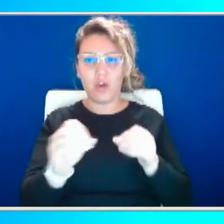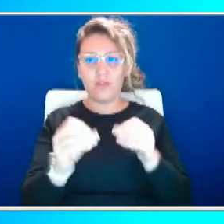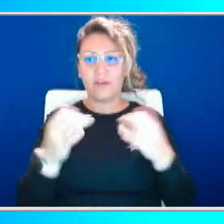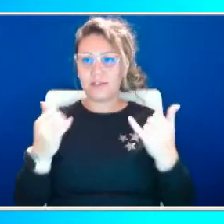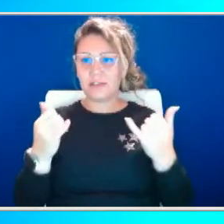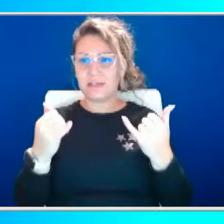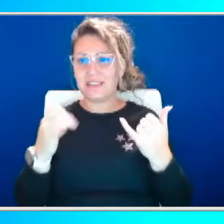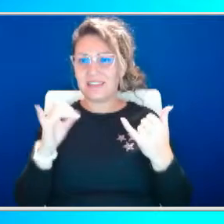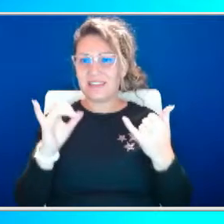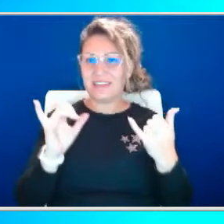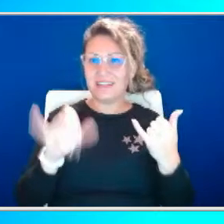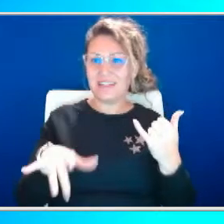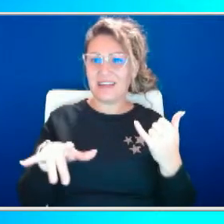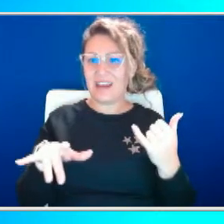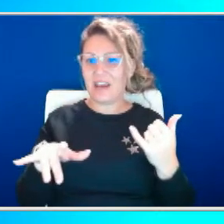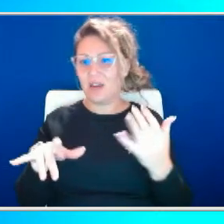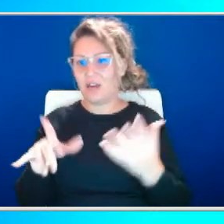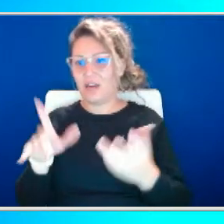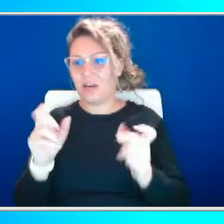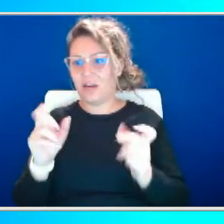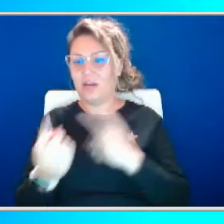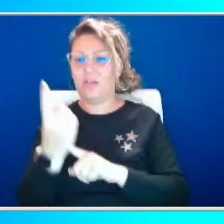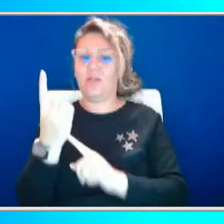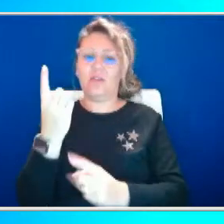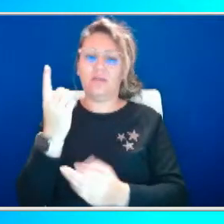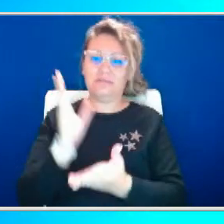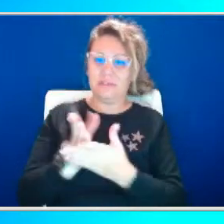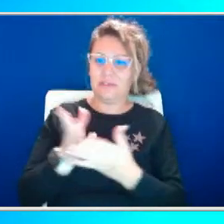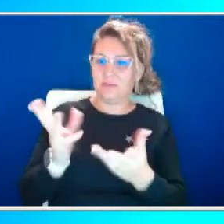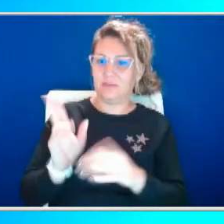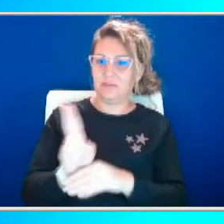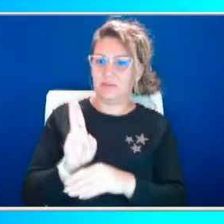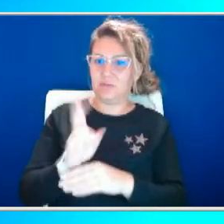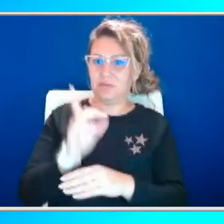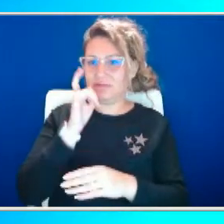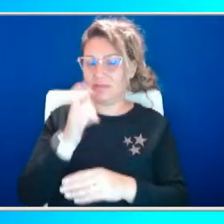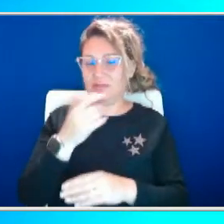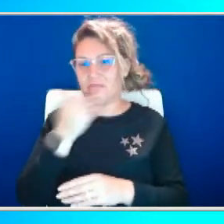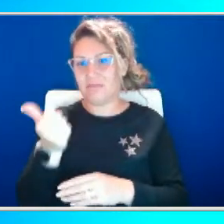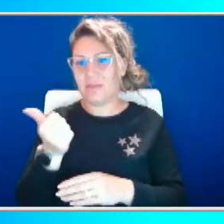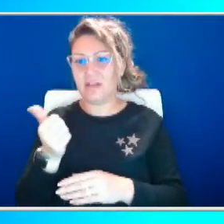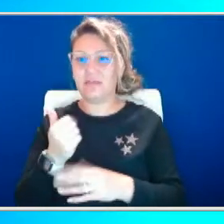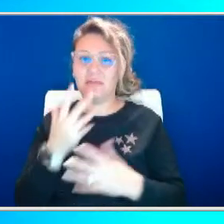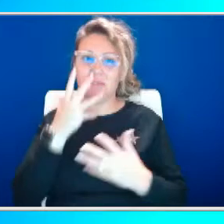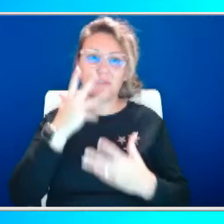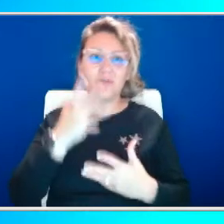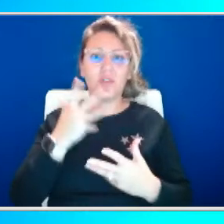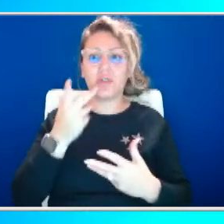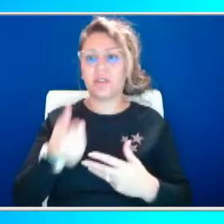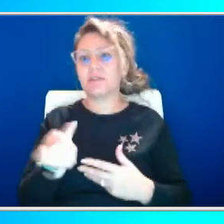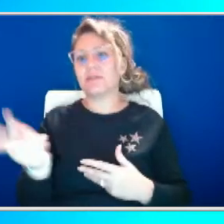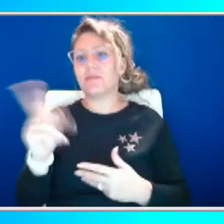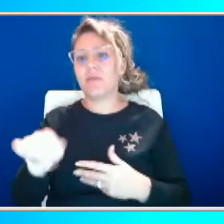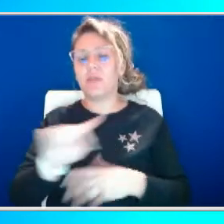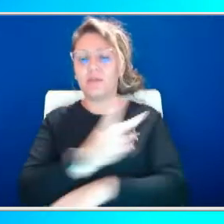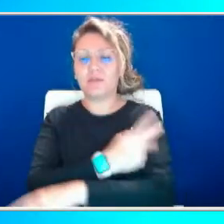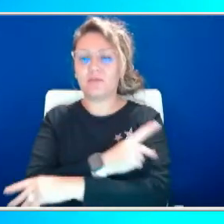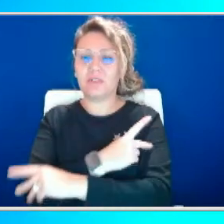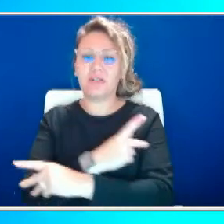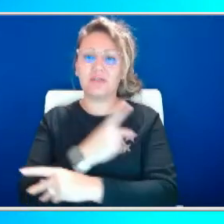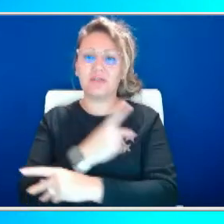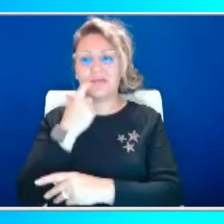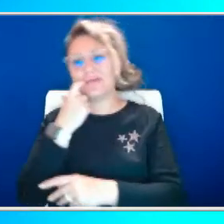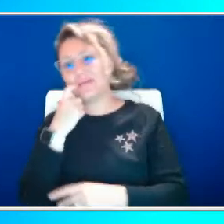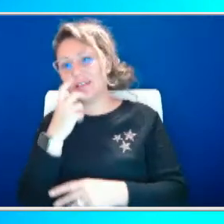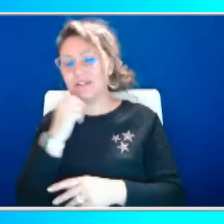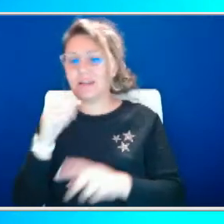kind of turned off, we all know it in the medical community is probably not the best thing to do. Unfortunately, some of these patients have become addicted or dependent. They've gone to the streets